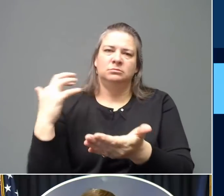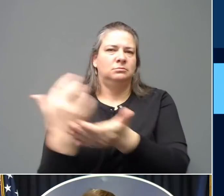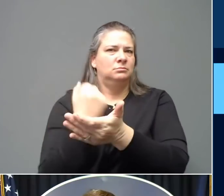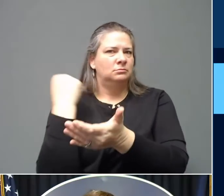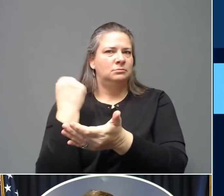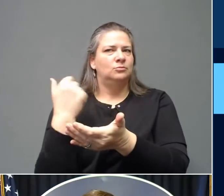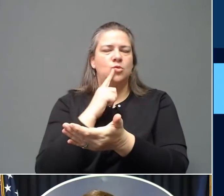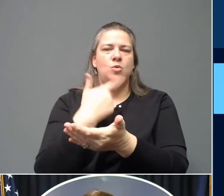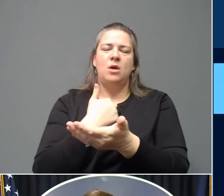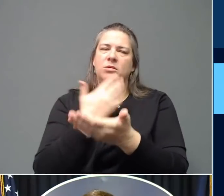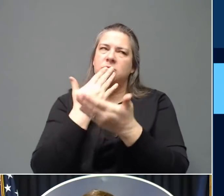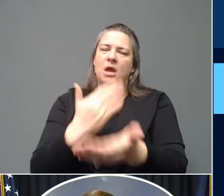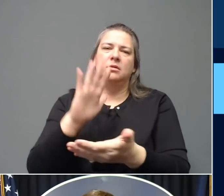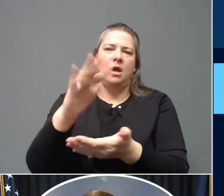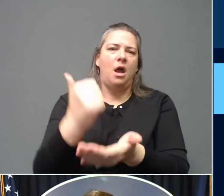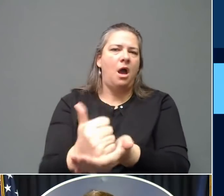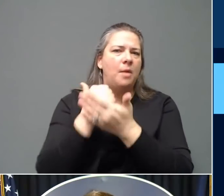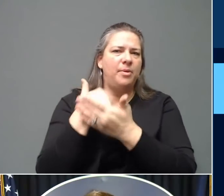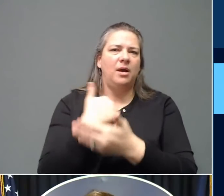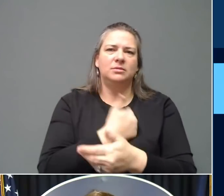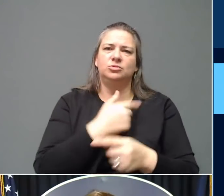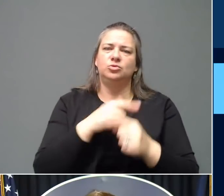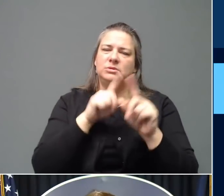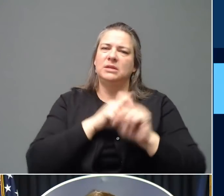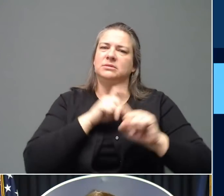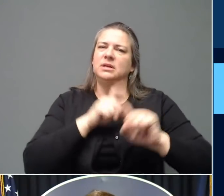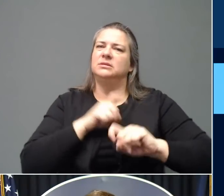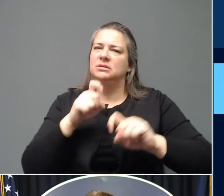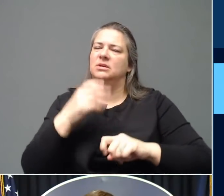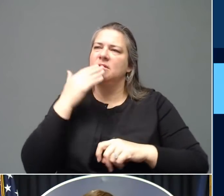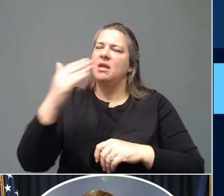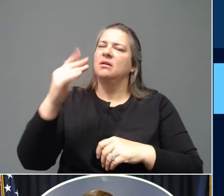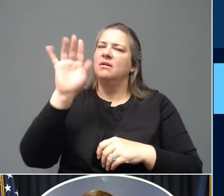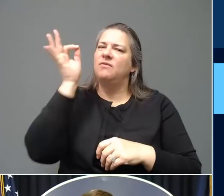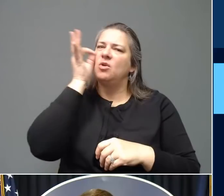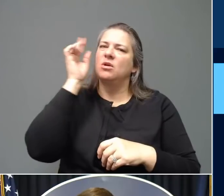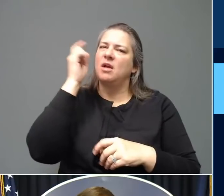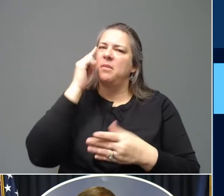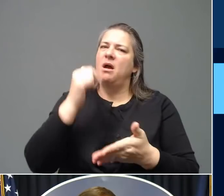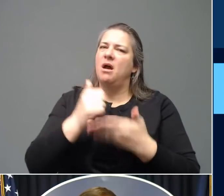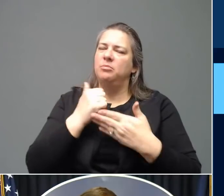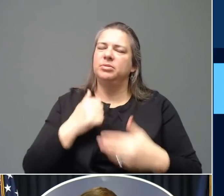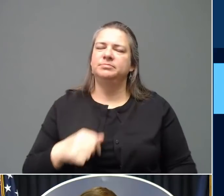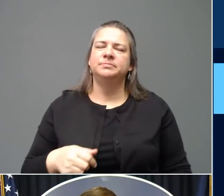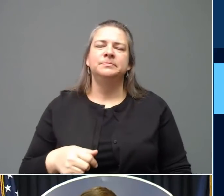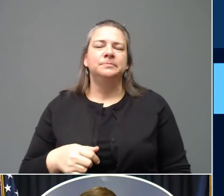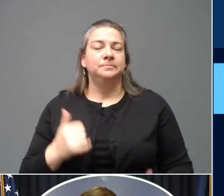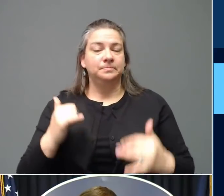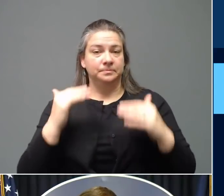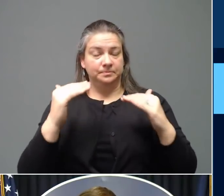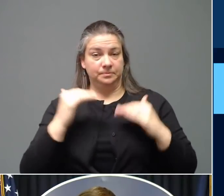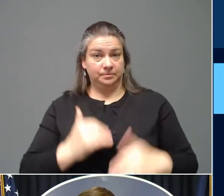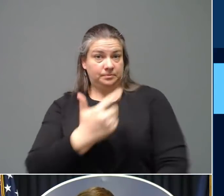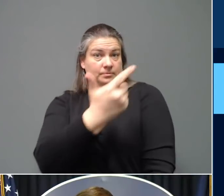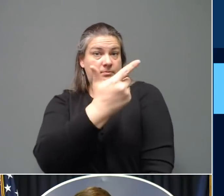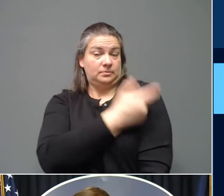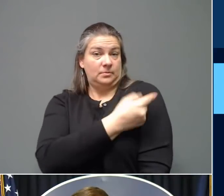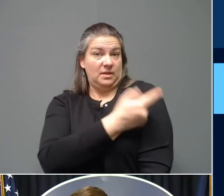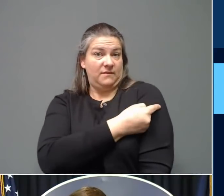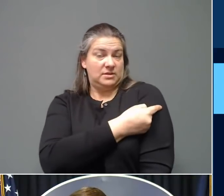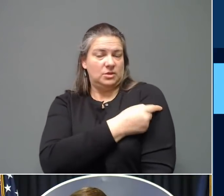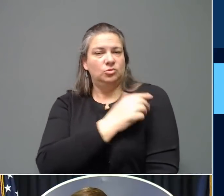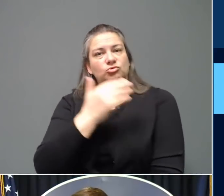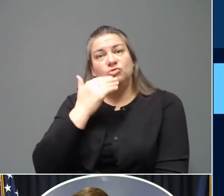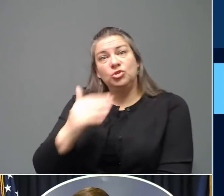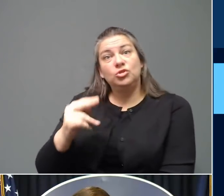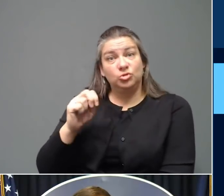for from the federal government. Going to move now to Vaccines, also some good news. So on